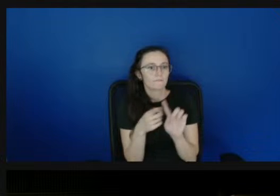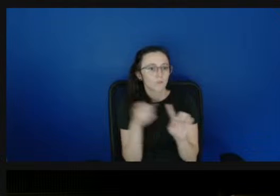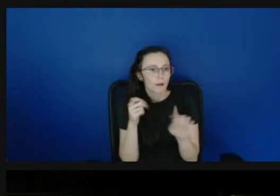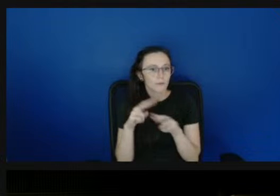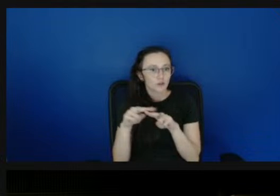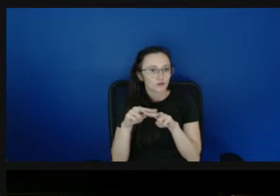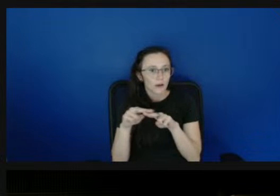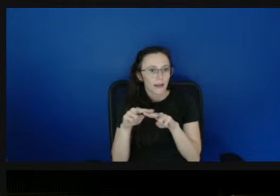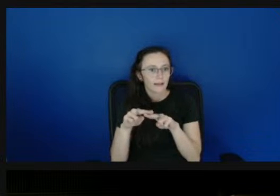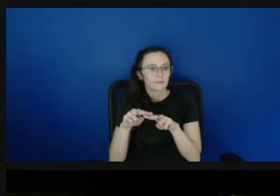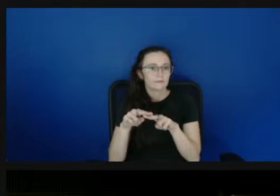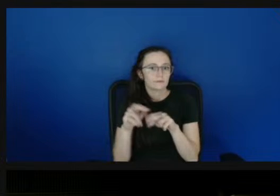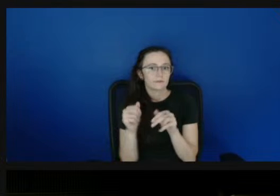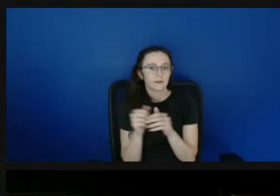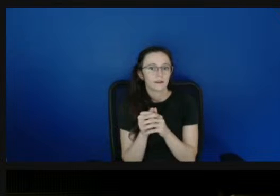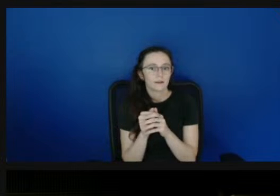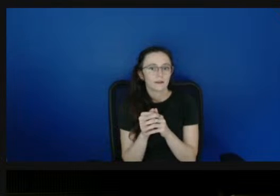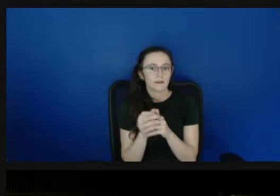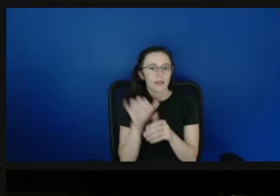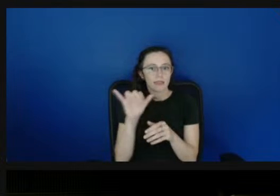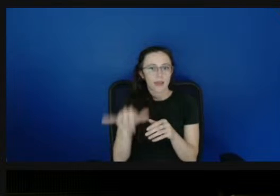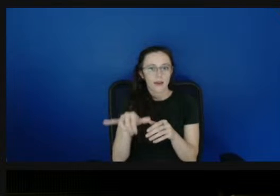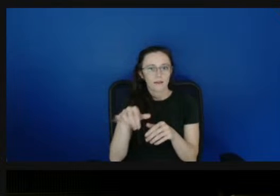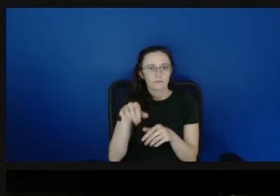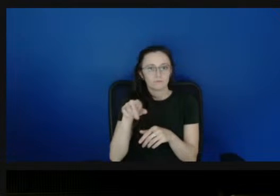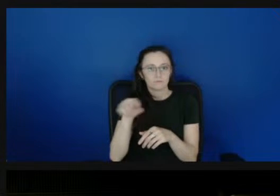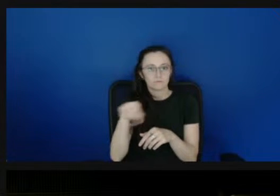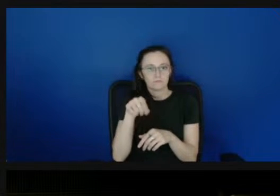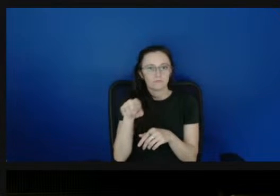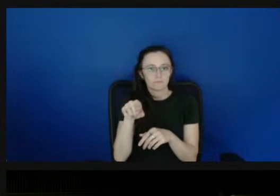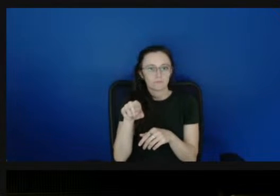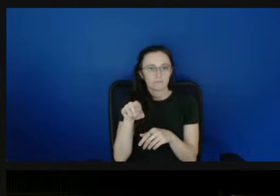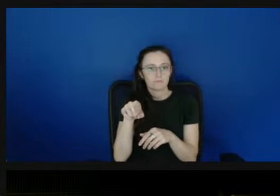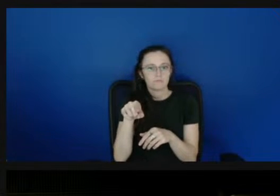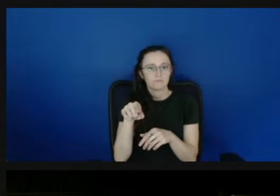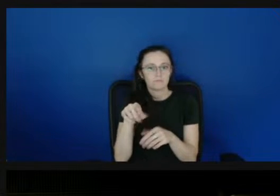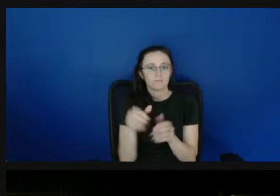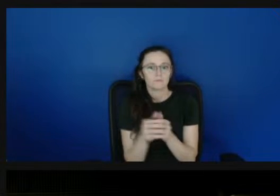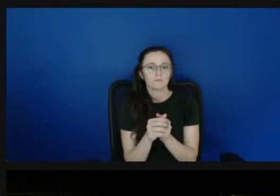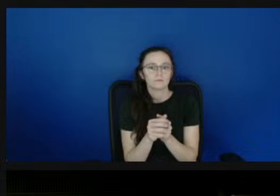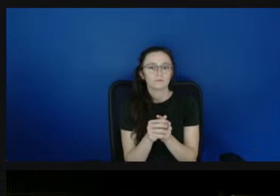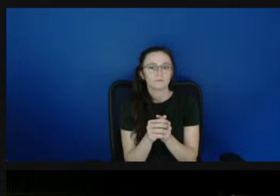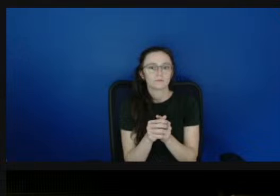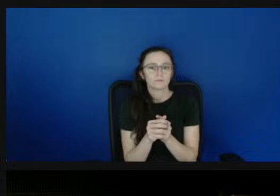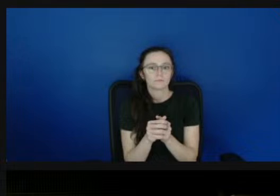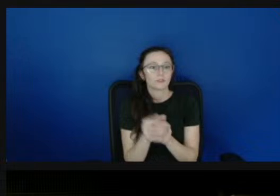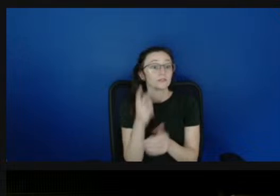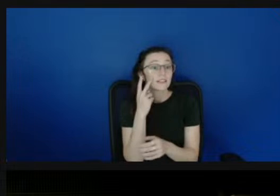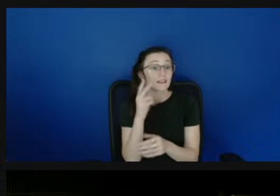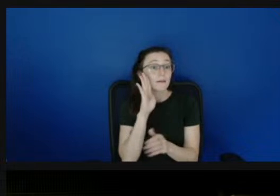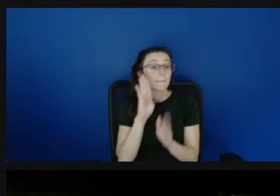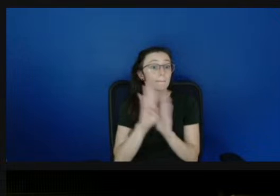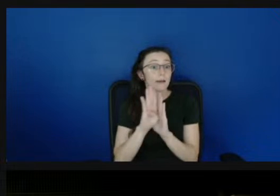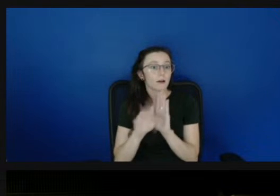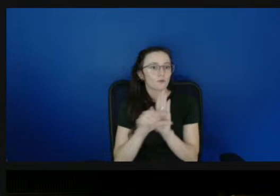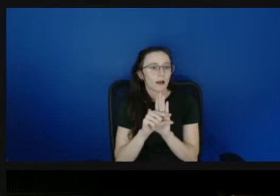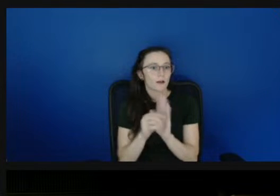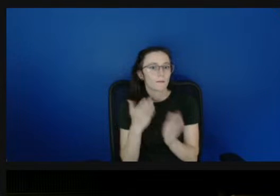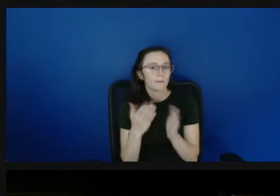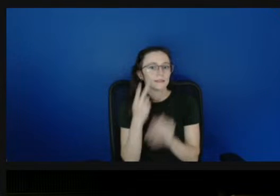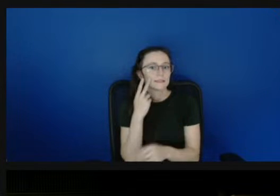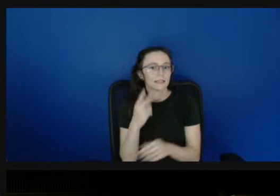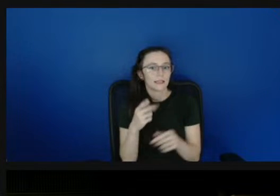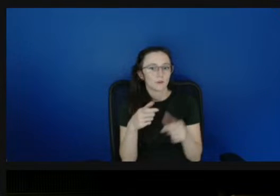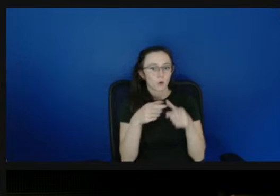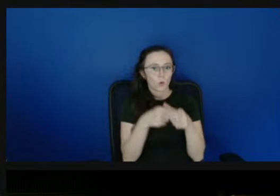one from this junction right here coming up. And if you look in the background, you might see some of these cones around here, Hawaiʻi Kamahina, for